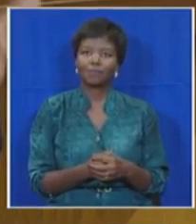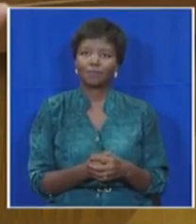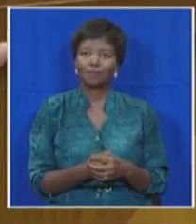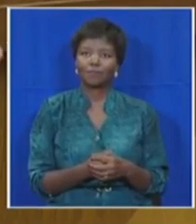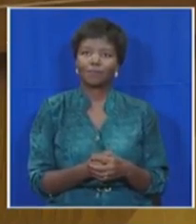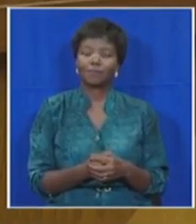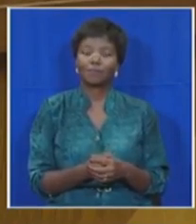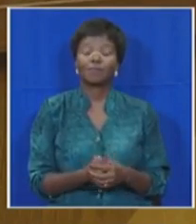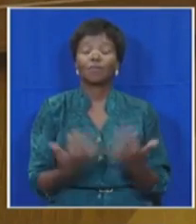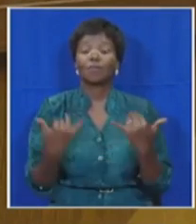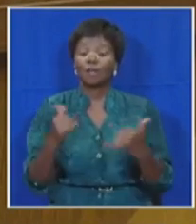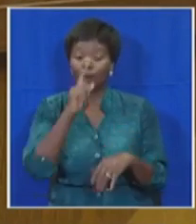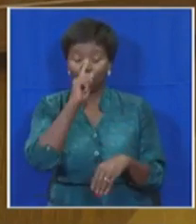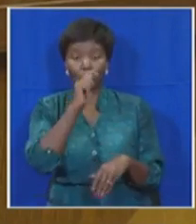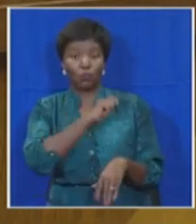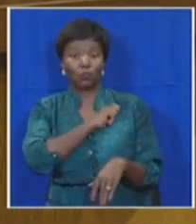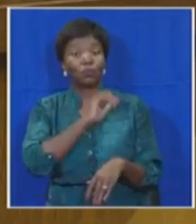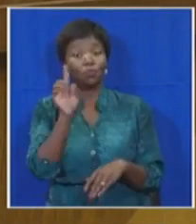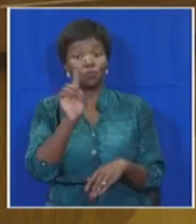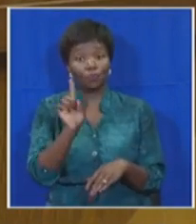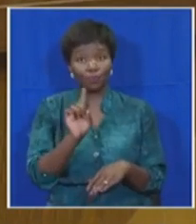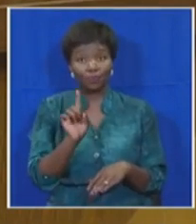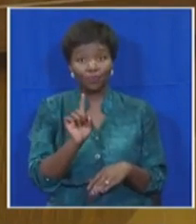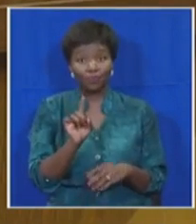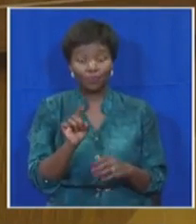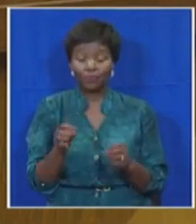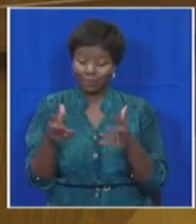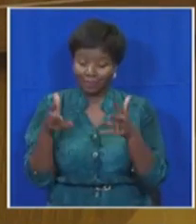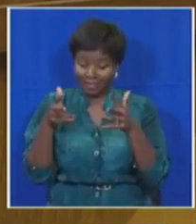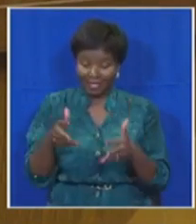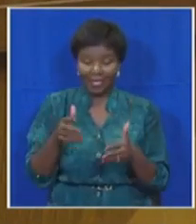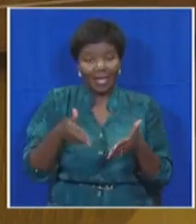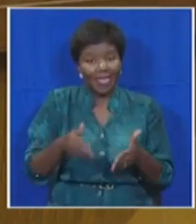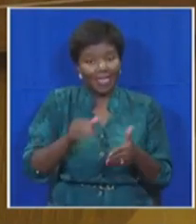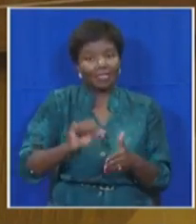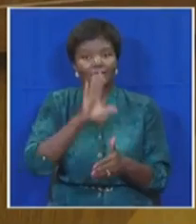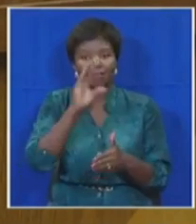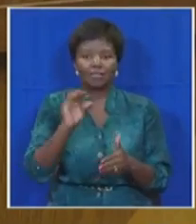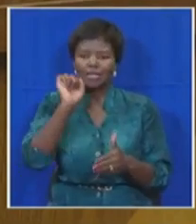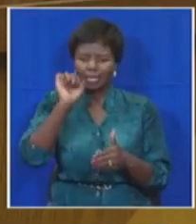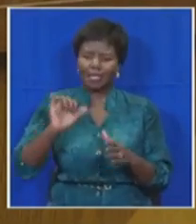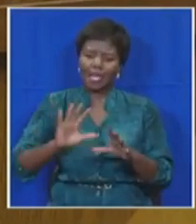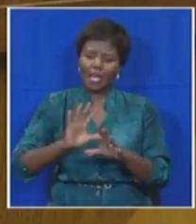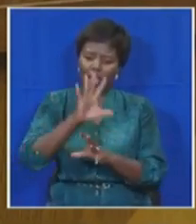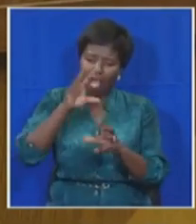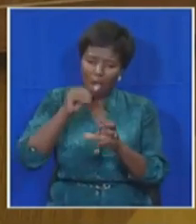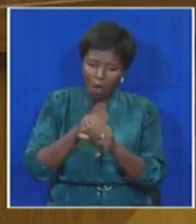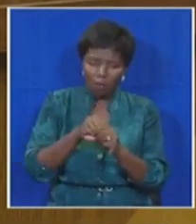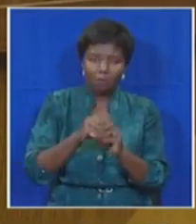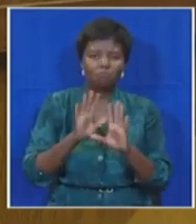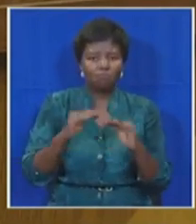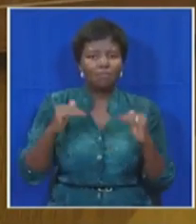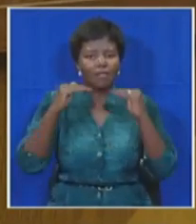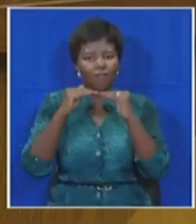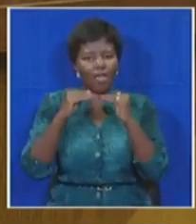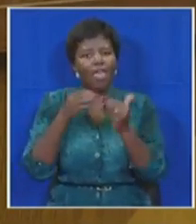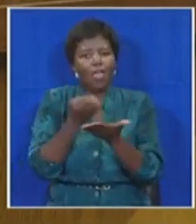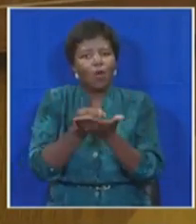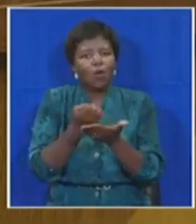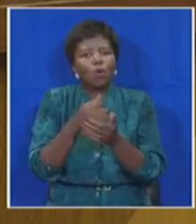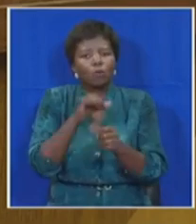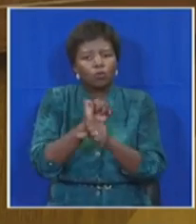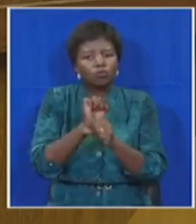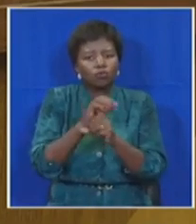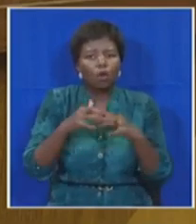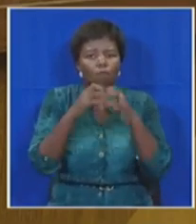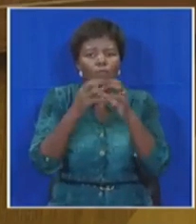But the truth is that in South Africa, we can have an inclusive and fair economy that is growing and creating jobs. In